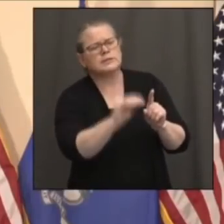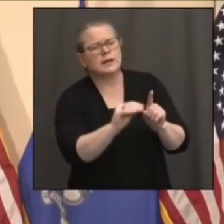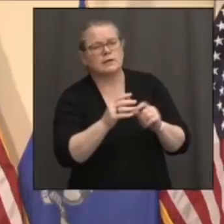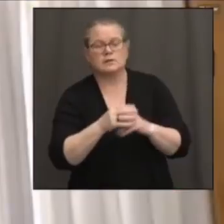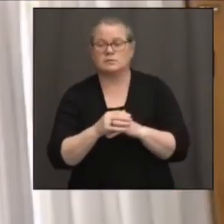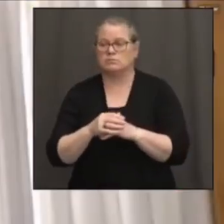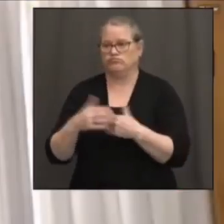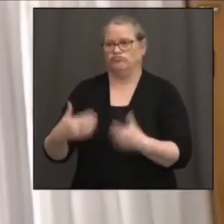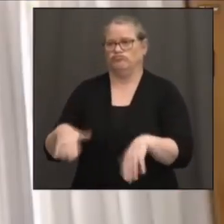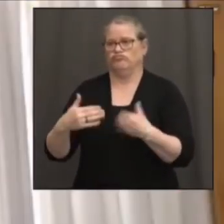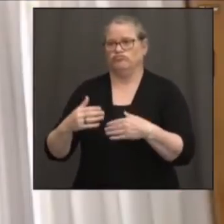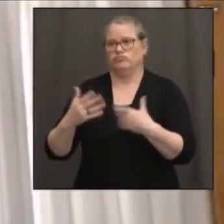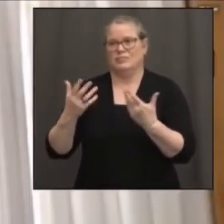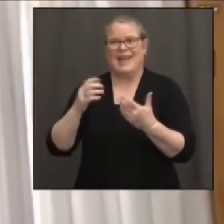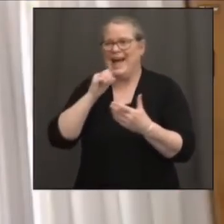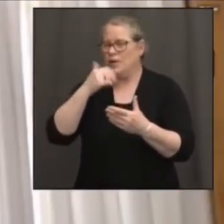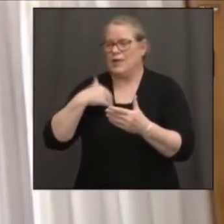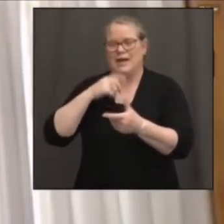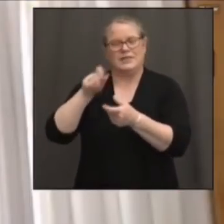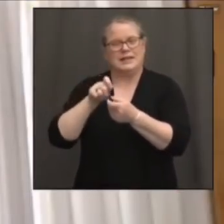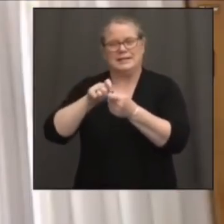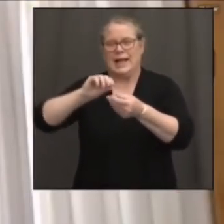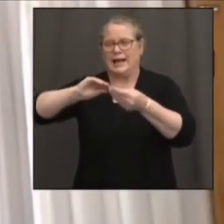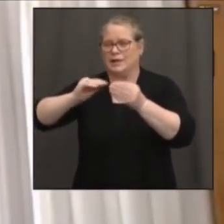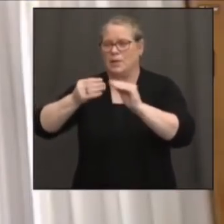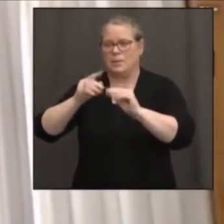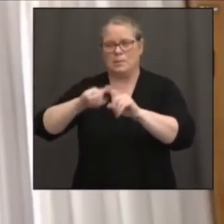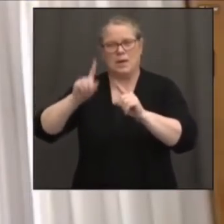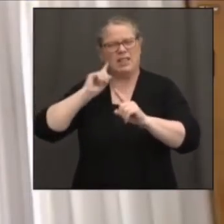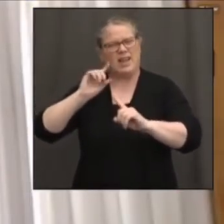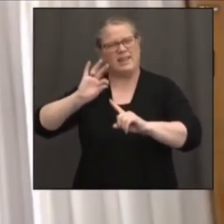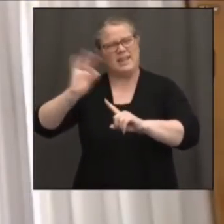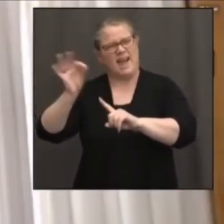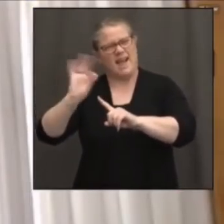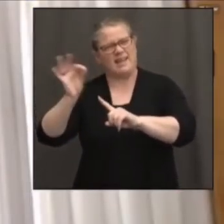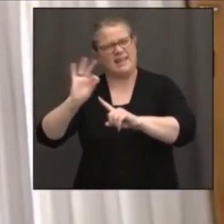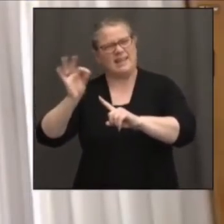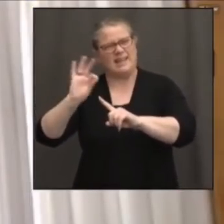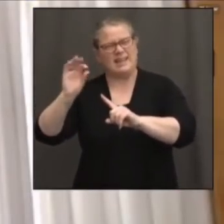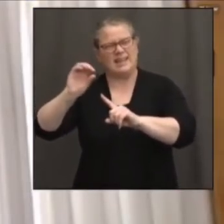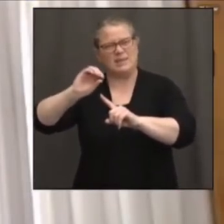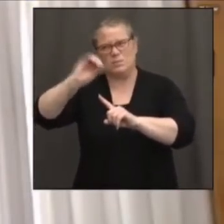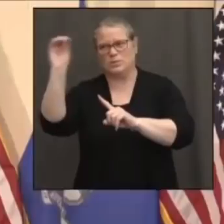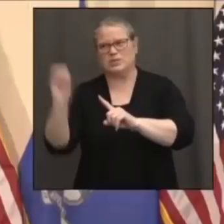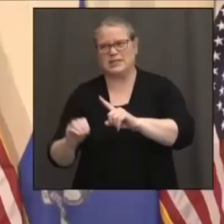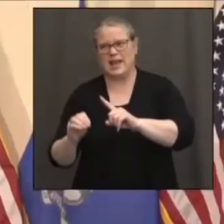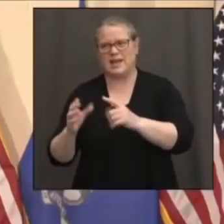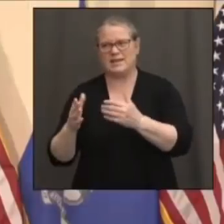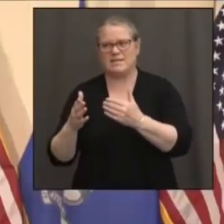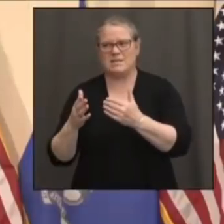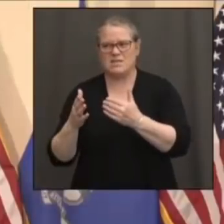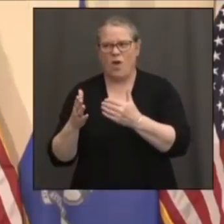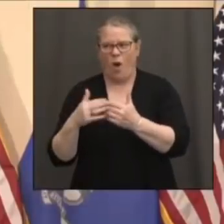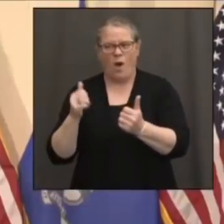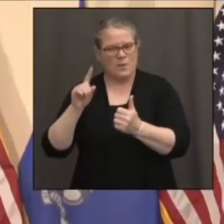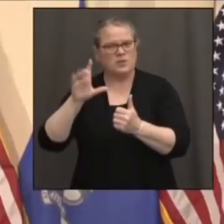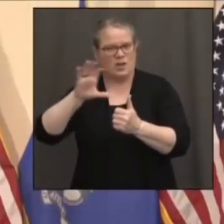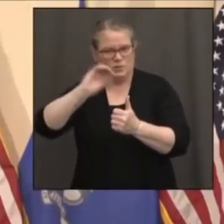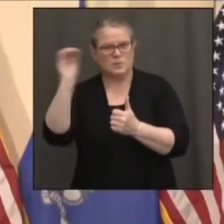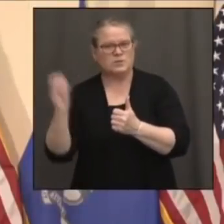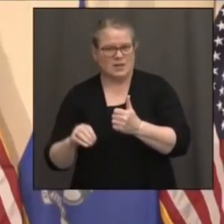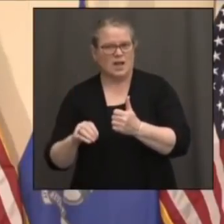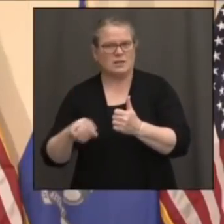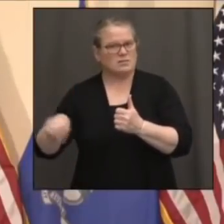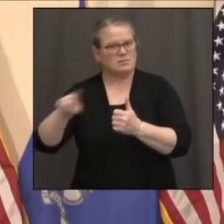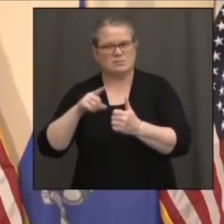Extremely high, upper 90s. I don't have the exact number, but nearly 100%. And on a different note,